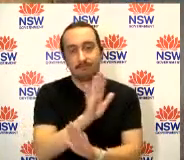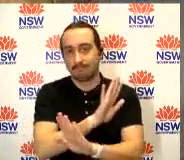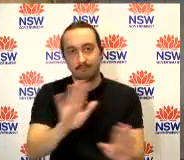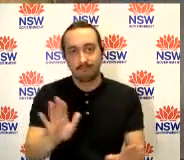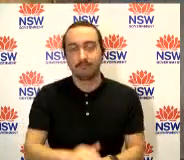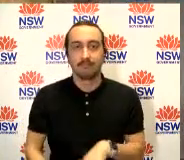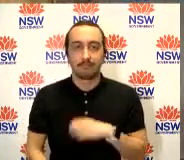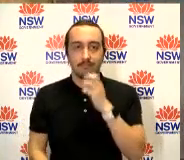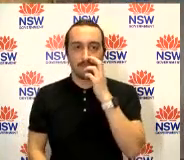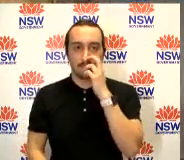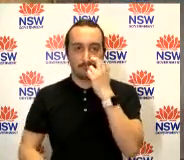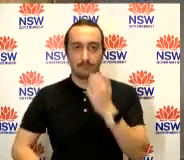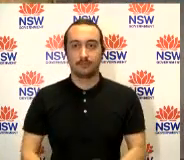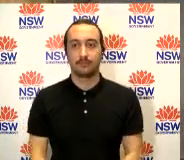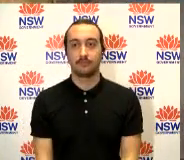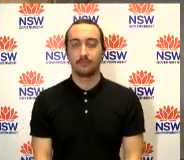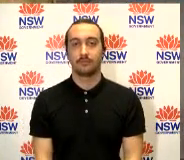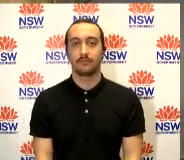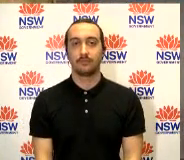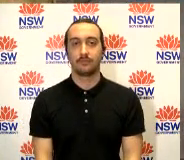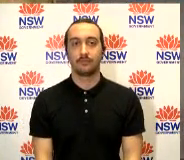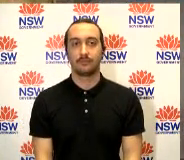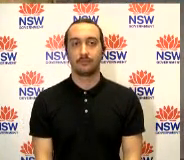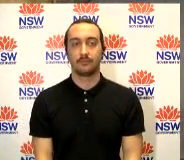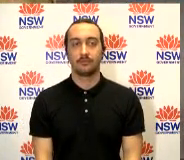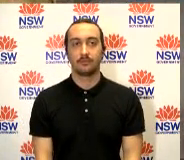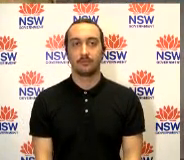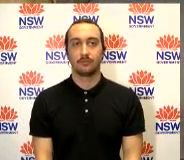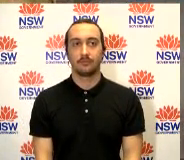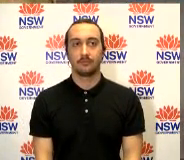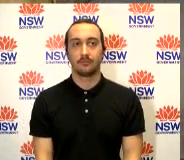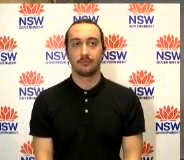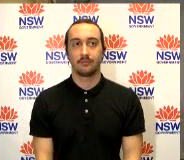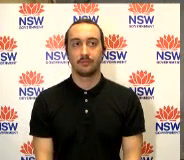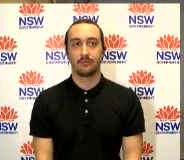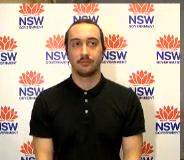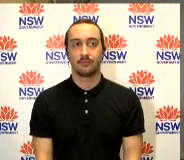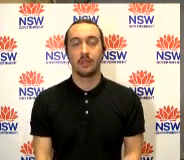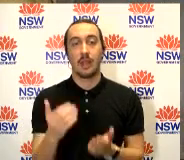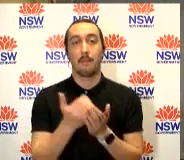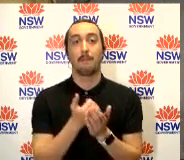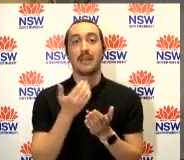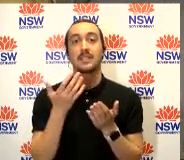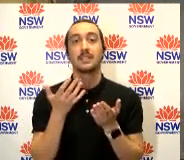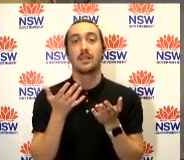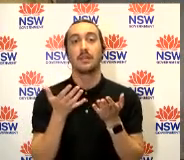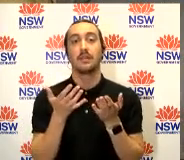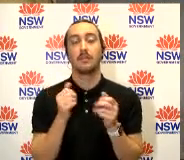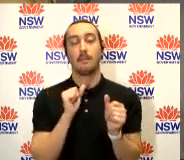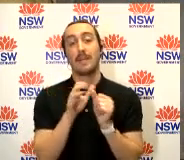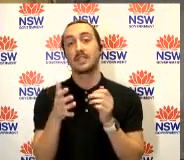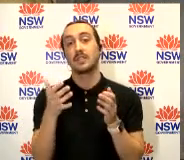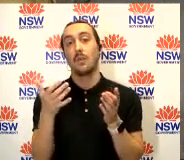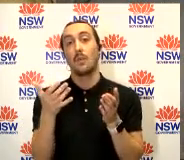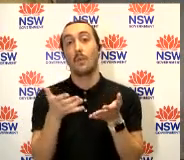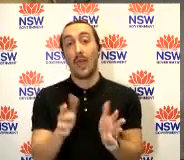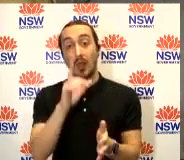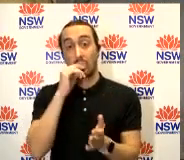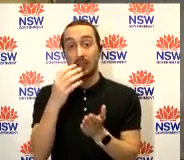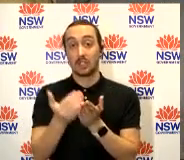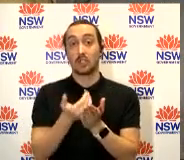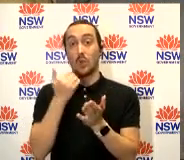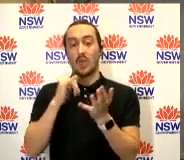Okay then, so I've got one here. What is the best way to secure a scaffold area and ensure the scaffold